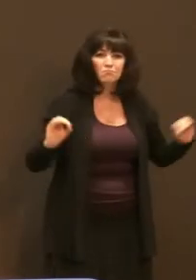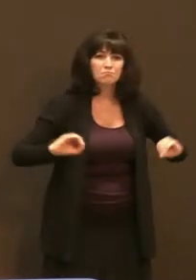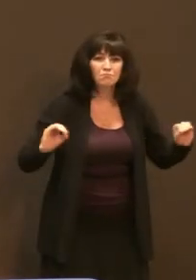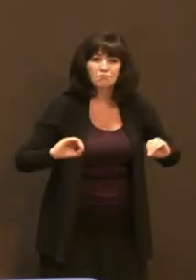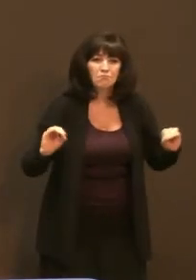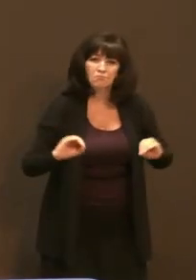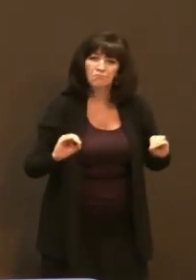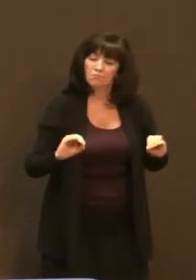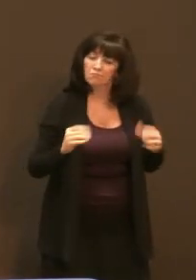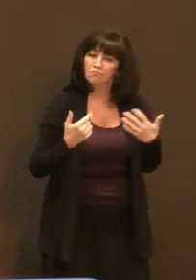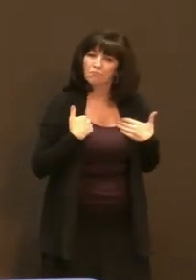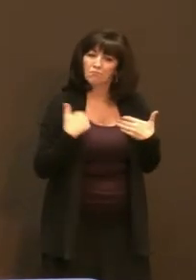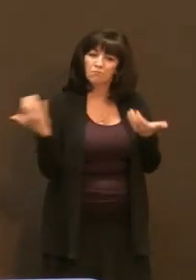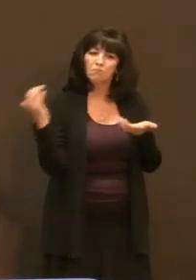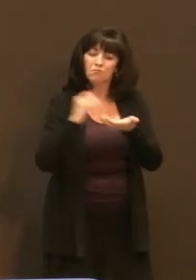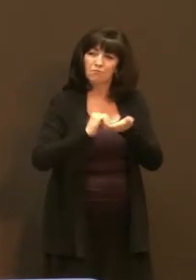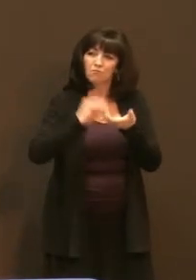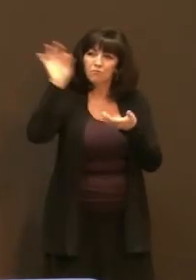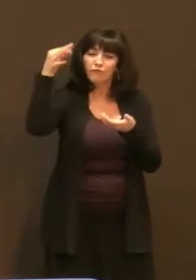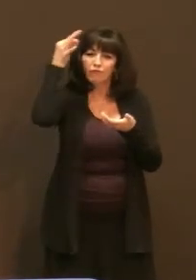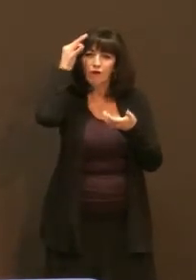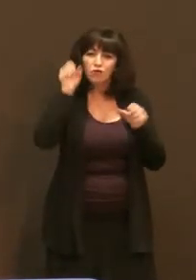Thank you.